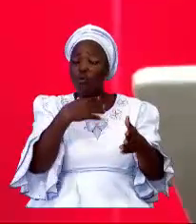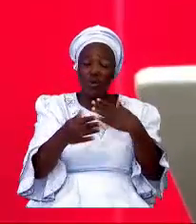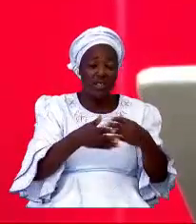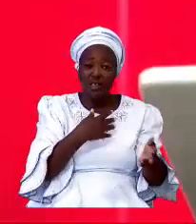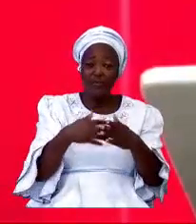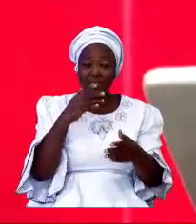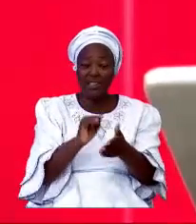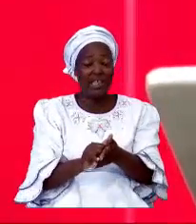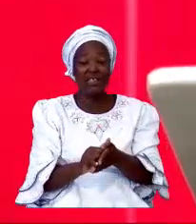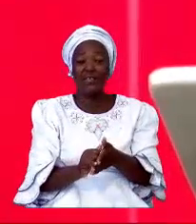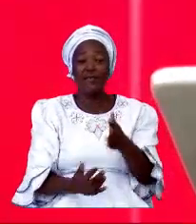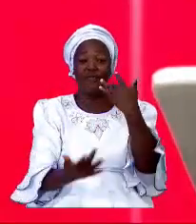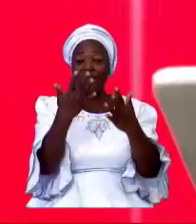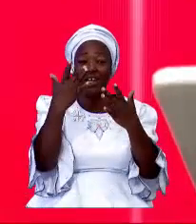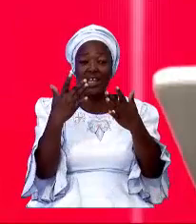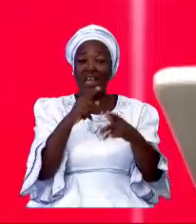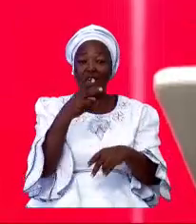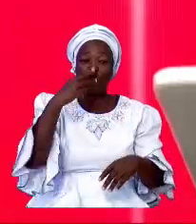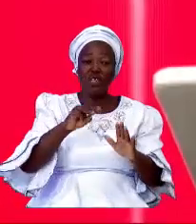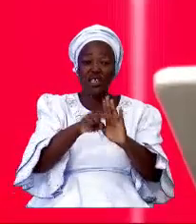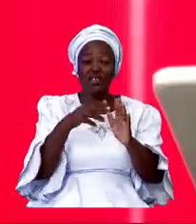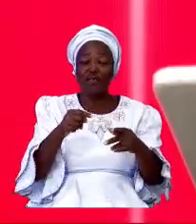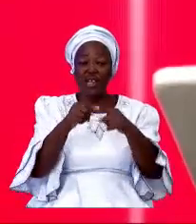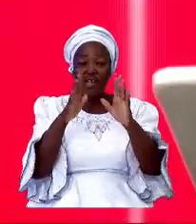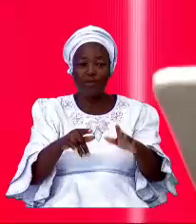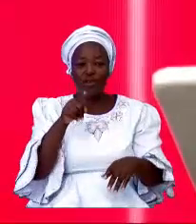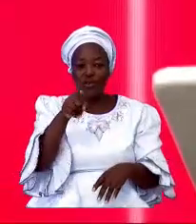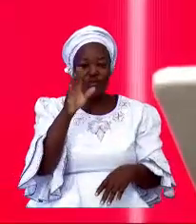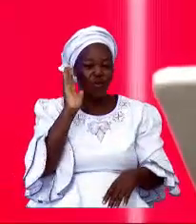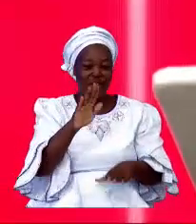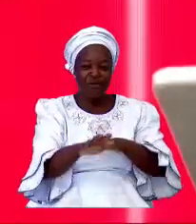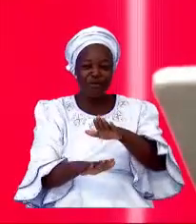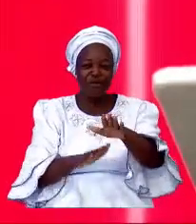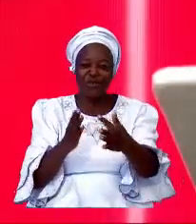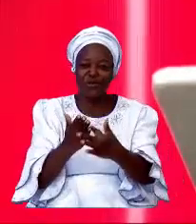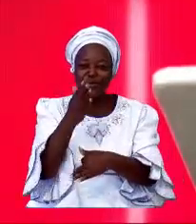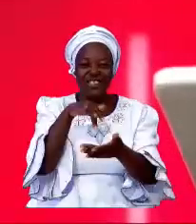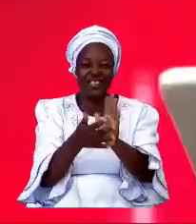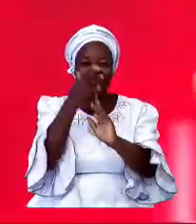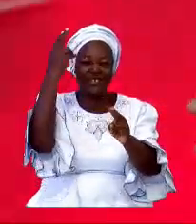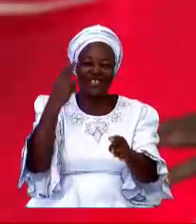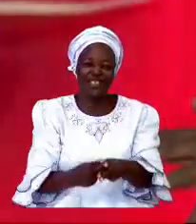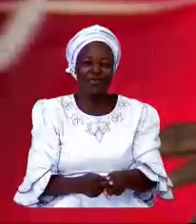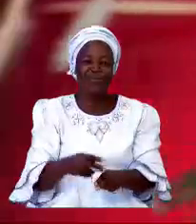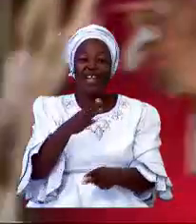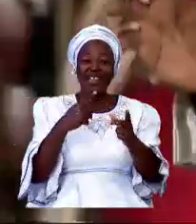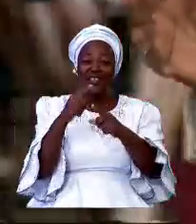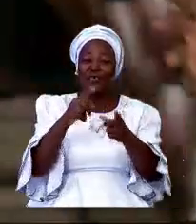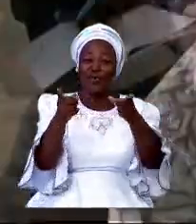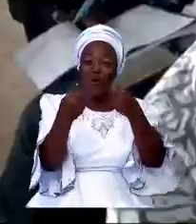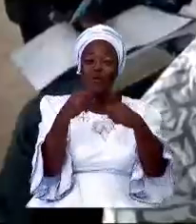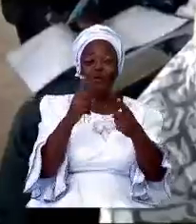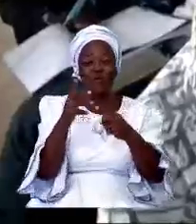Shadrach, Meshach, and Abednego, whatever the fire, whatever the fury of the enemy, you will walk